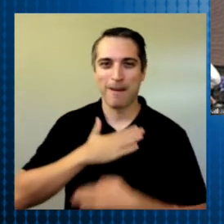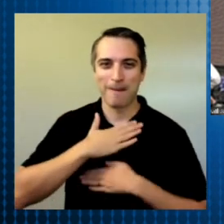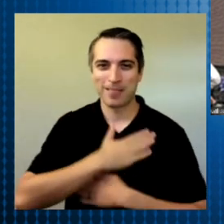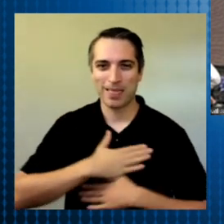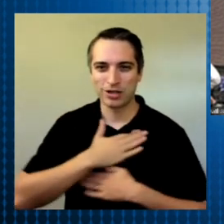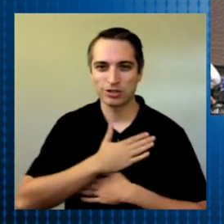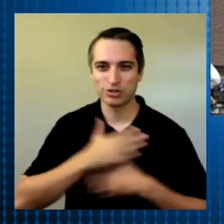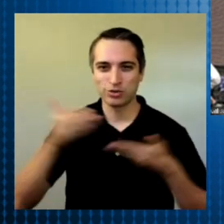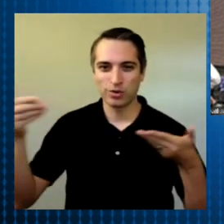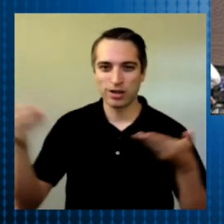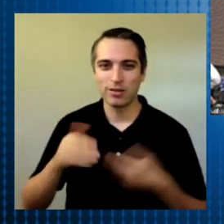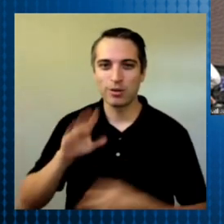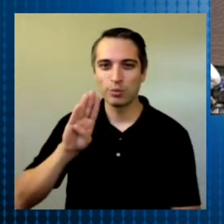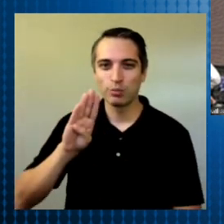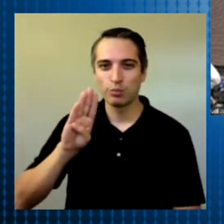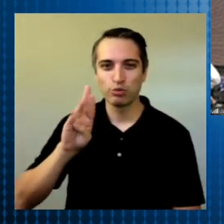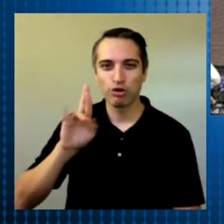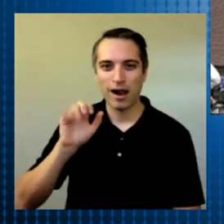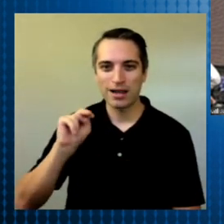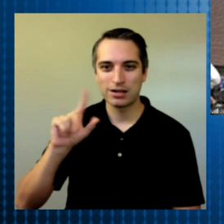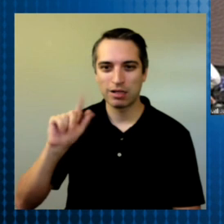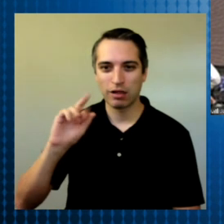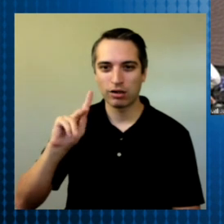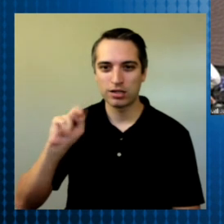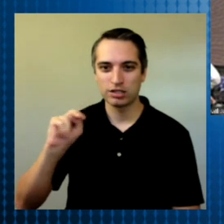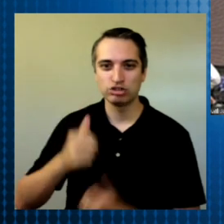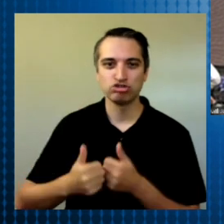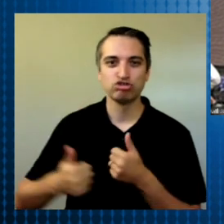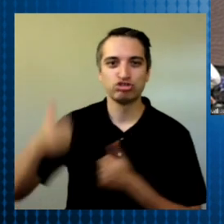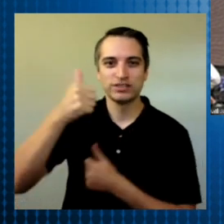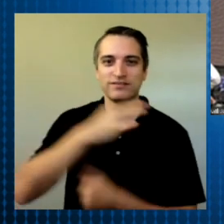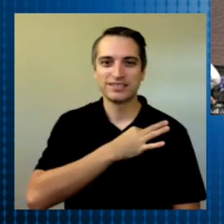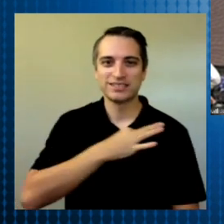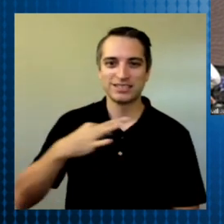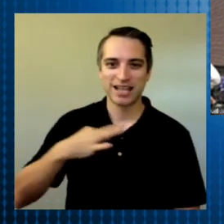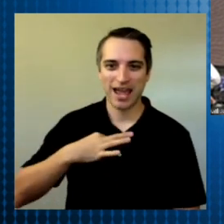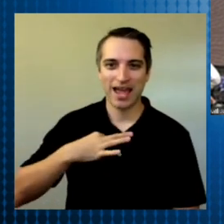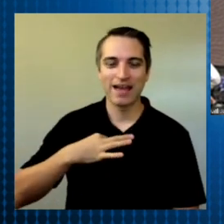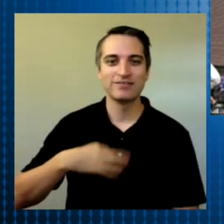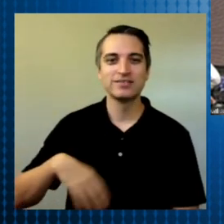to welcome Brian Larkin, Chief of Staff, City of Flint,